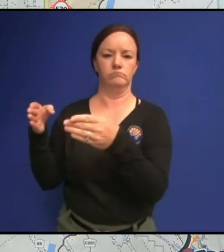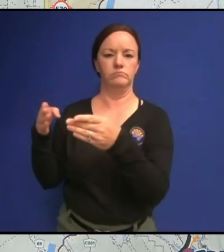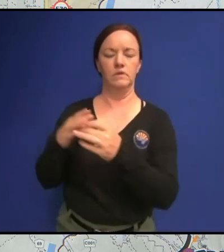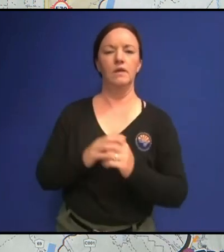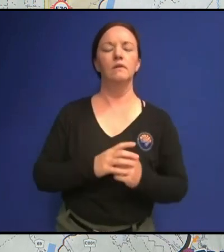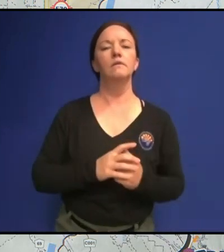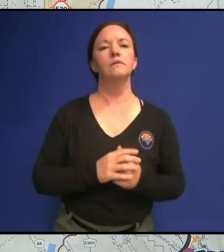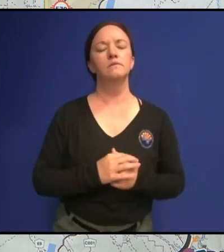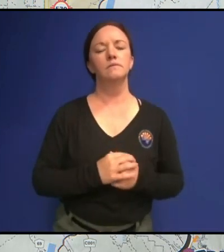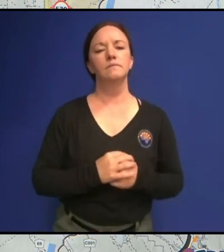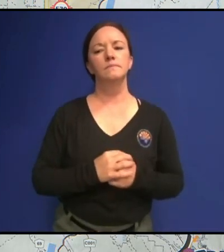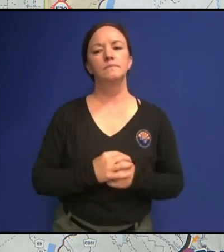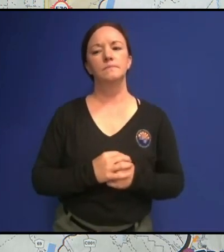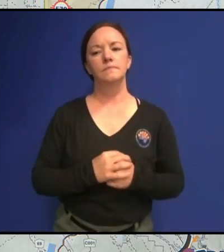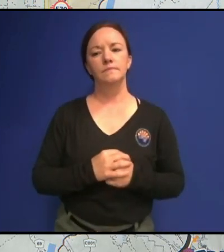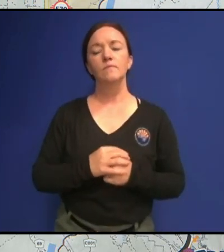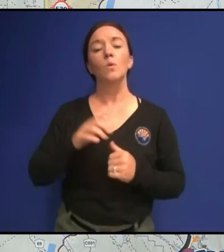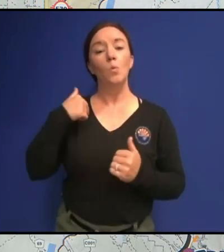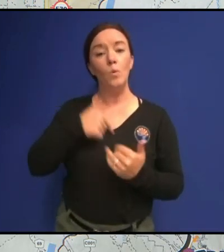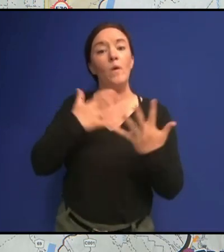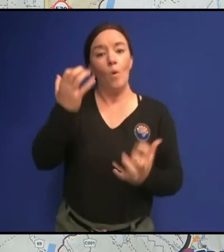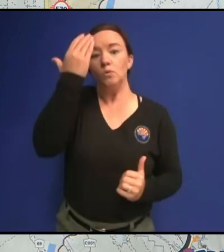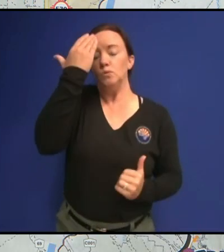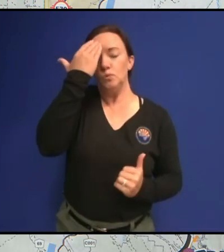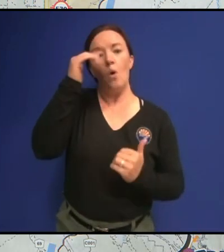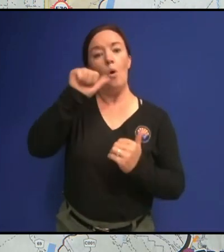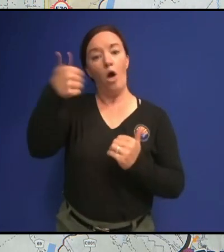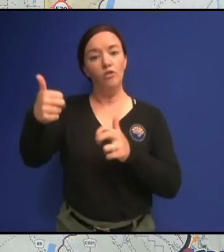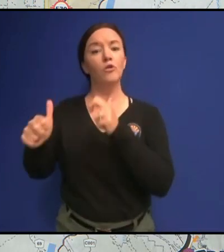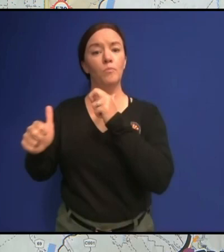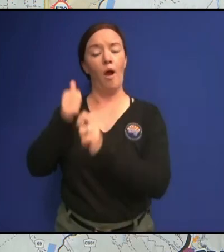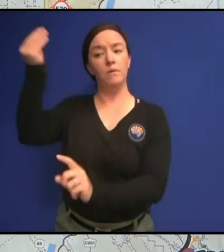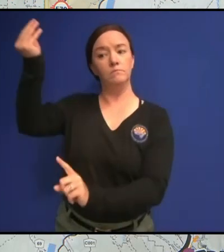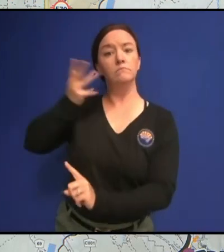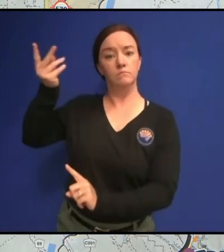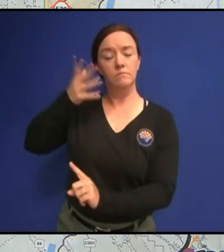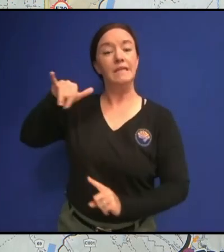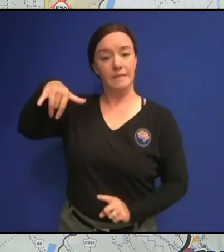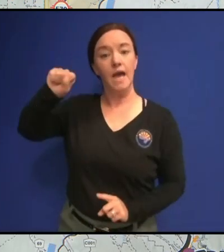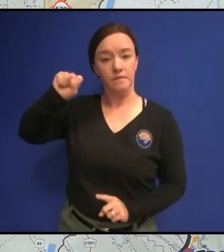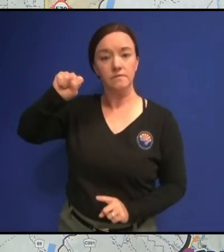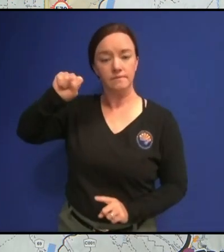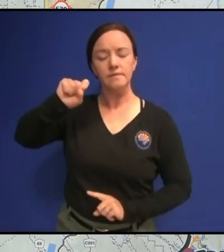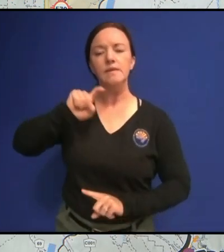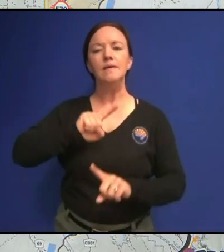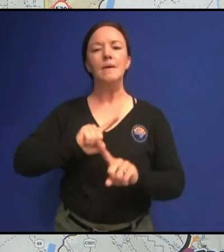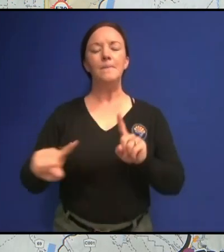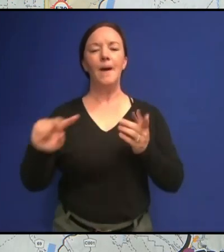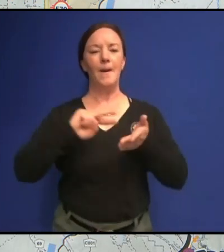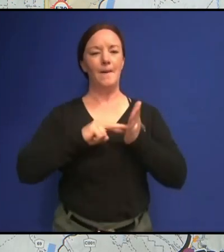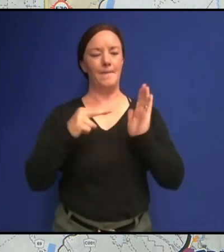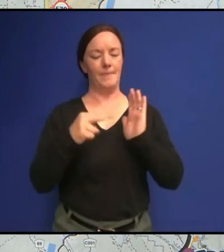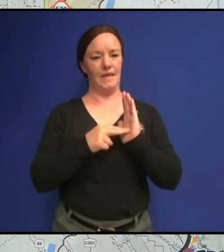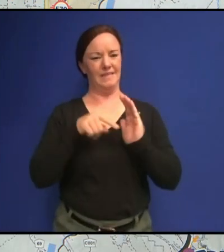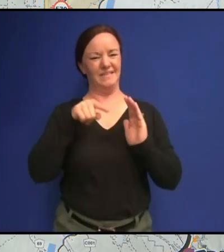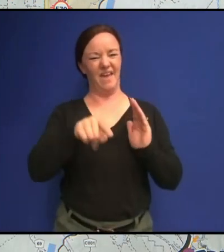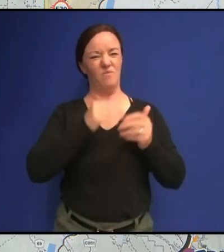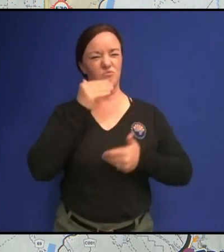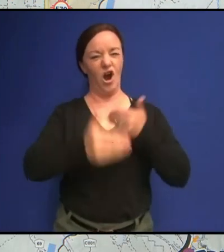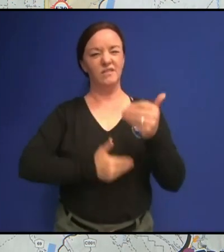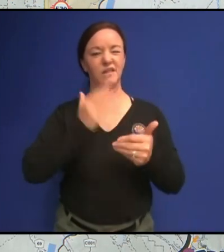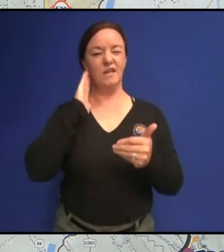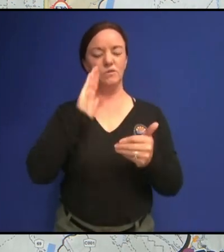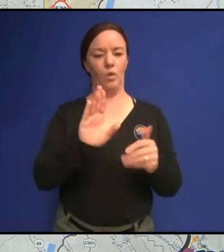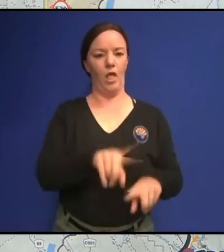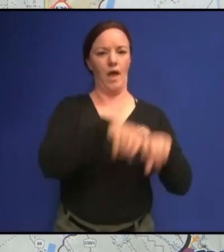those problems are taken care of, but we're not going to derail the process to get the higher priority work done, that is the work that's going to cause